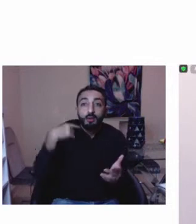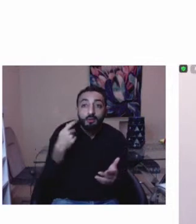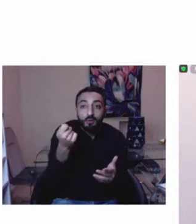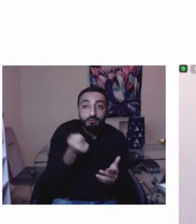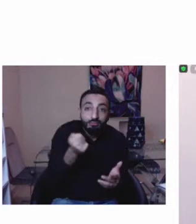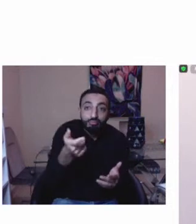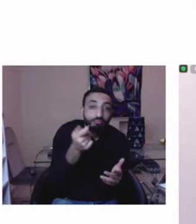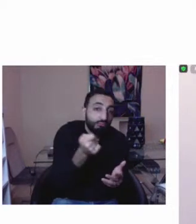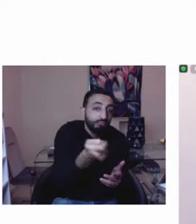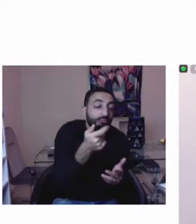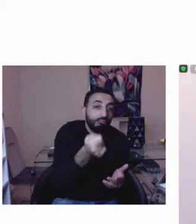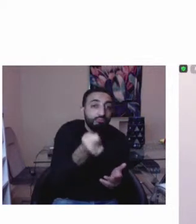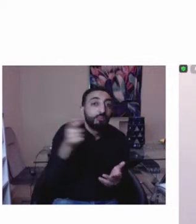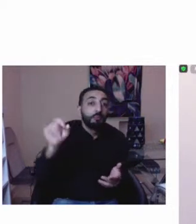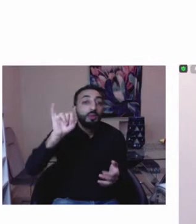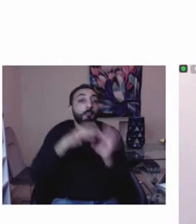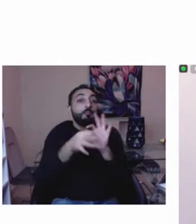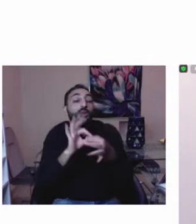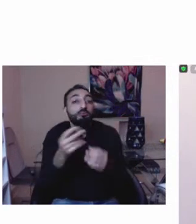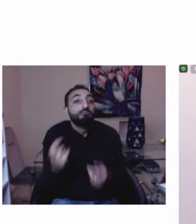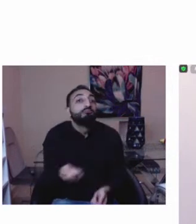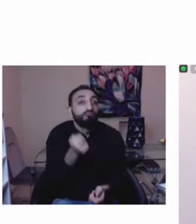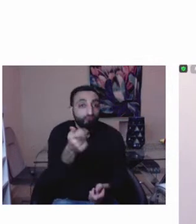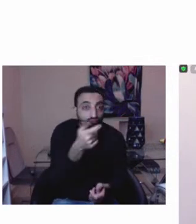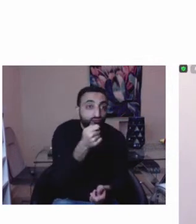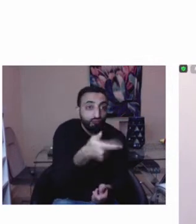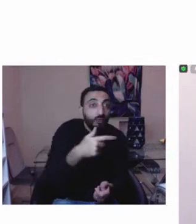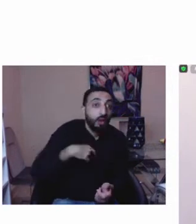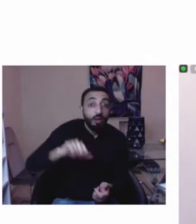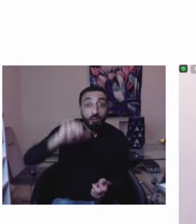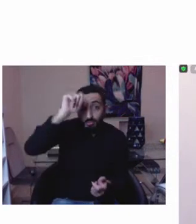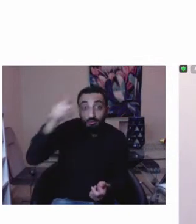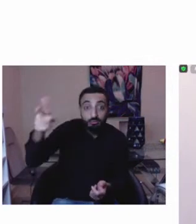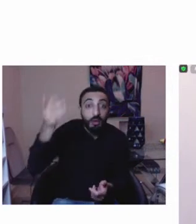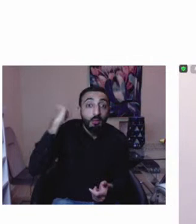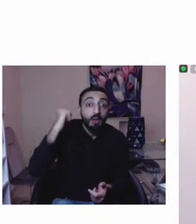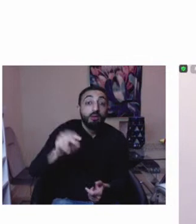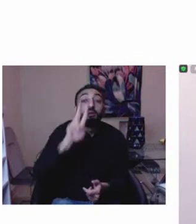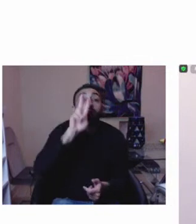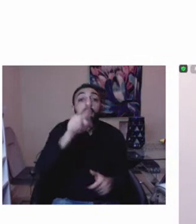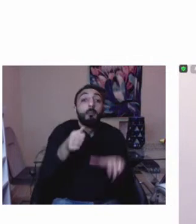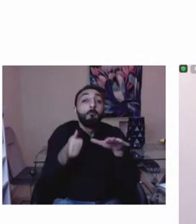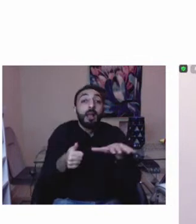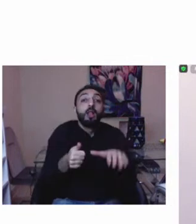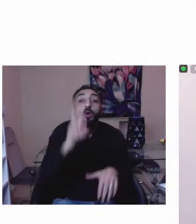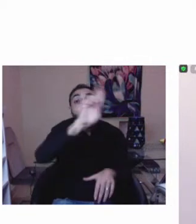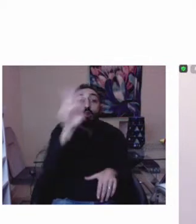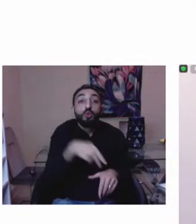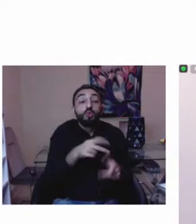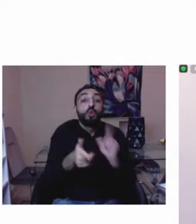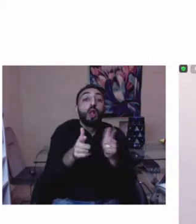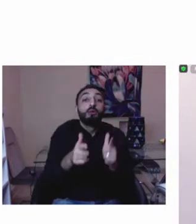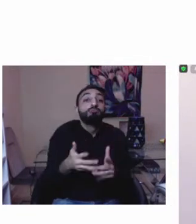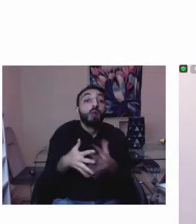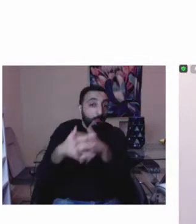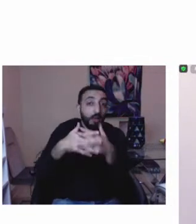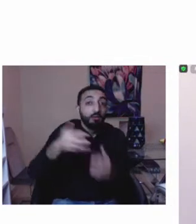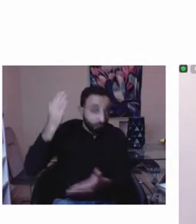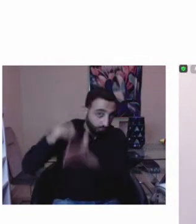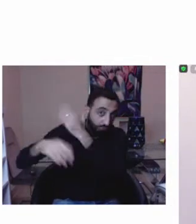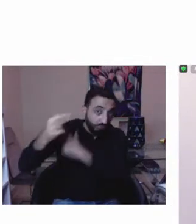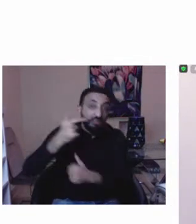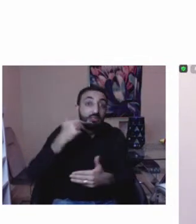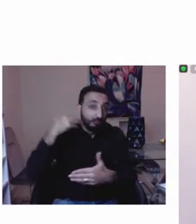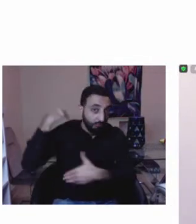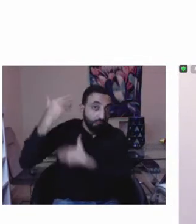million. But peacebuilding is not one of the focus areas. And to receive foreign funding for an organization, they